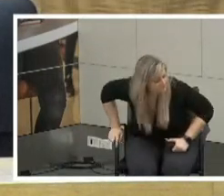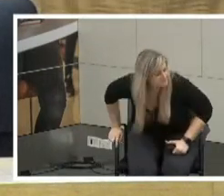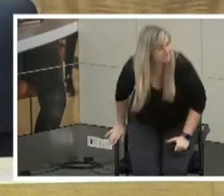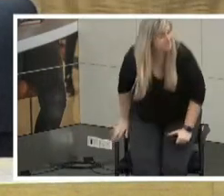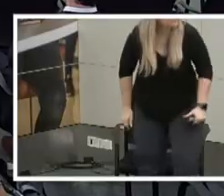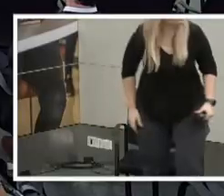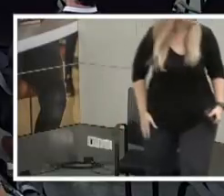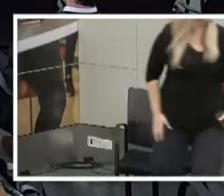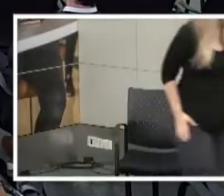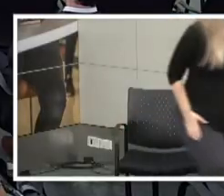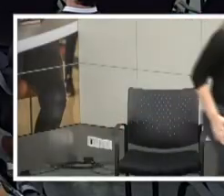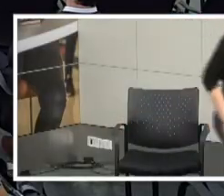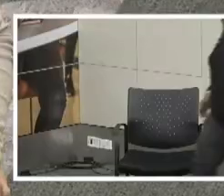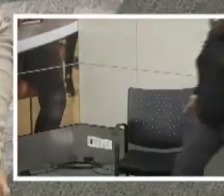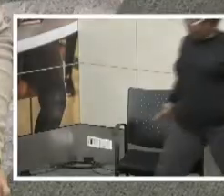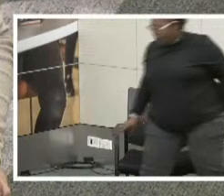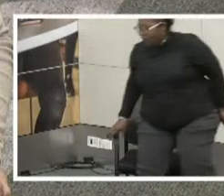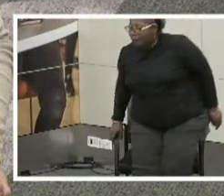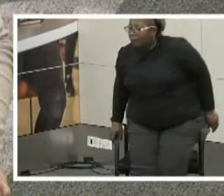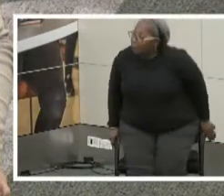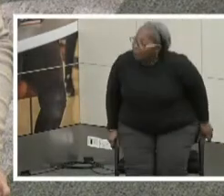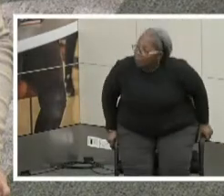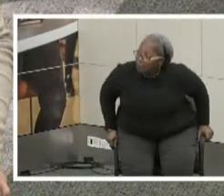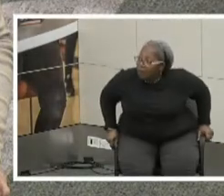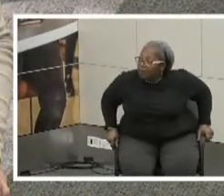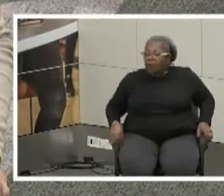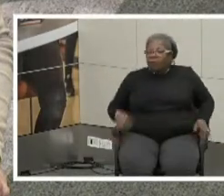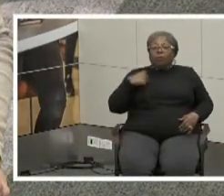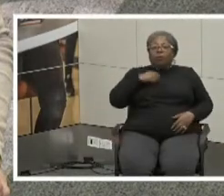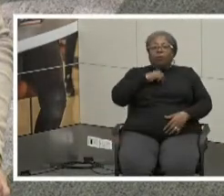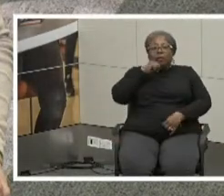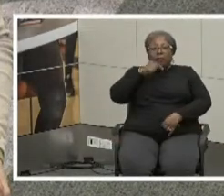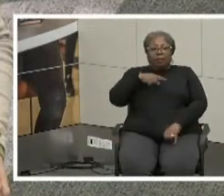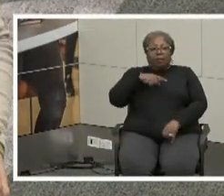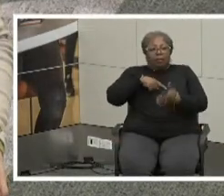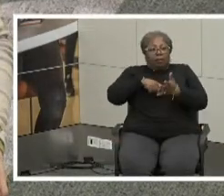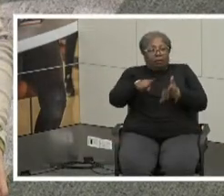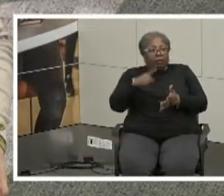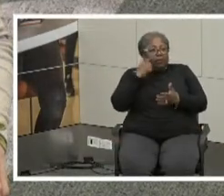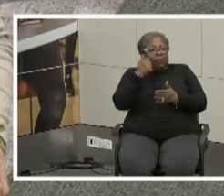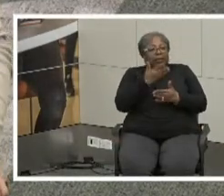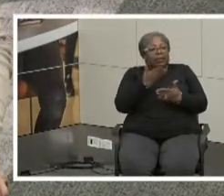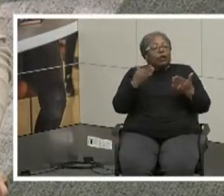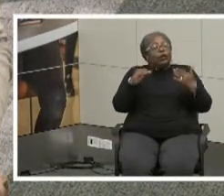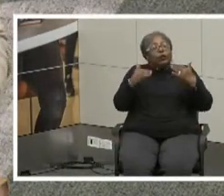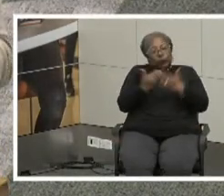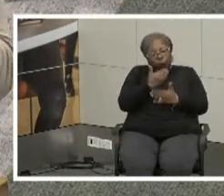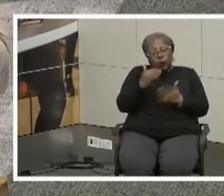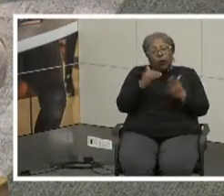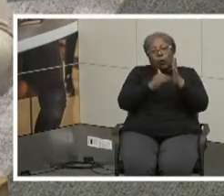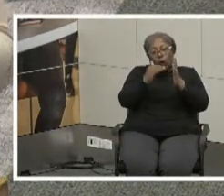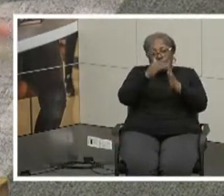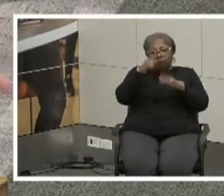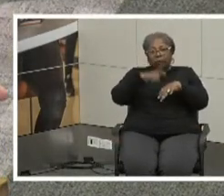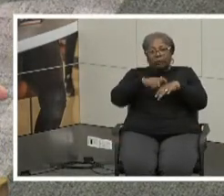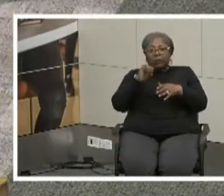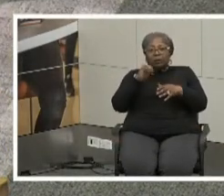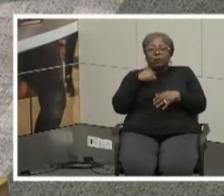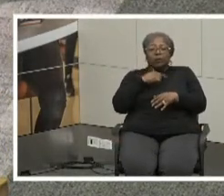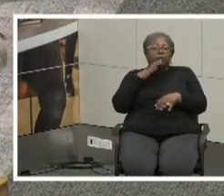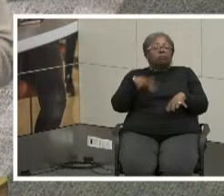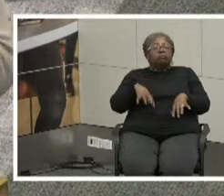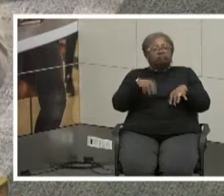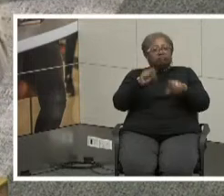use I also can clarify we're not paying for anything new by providing this oftentimes what we do is we'll take the approved